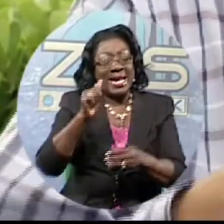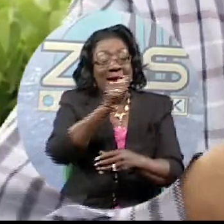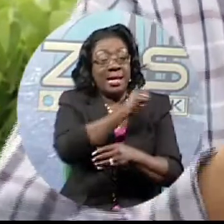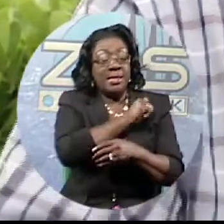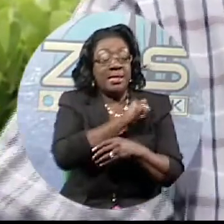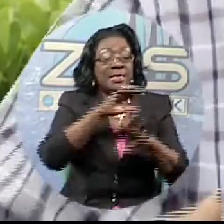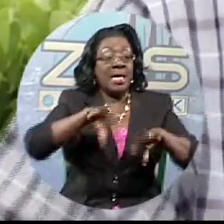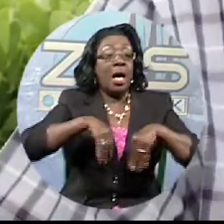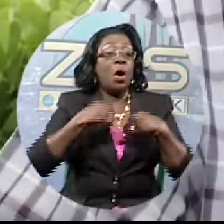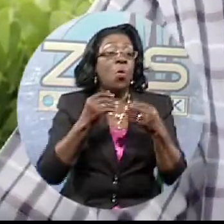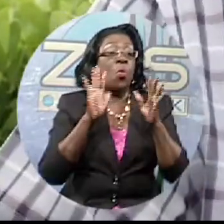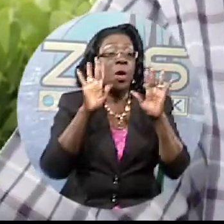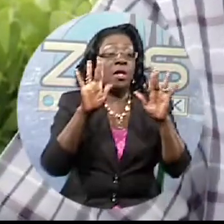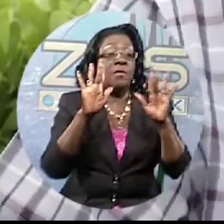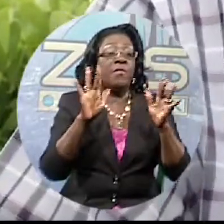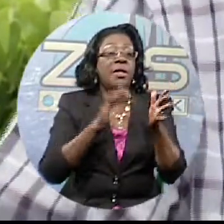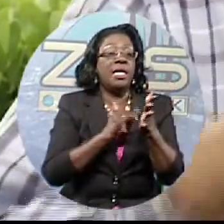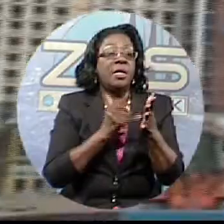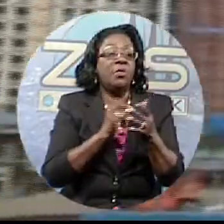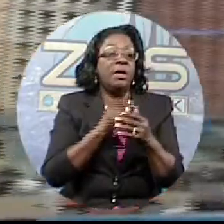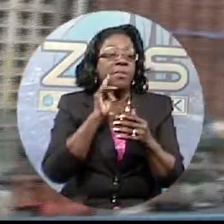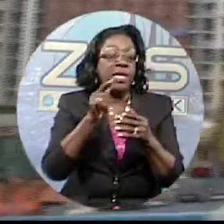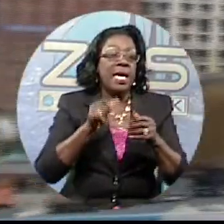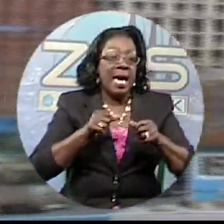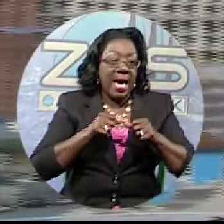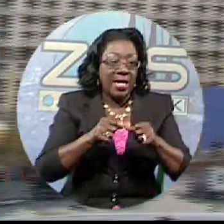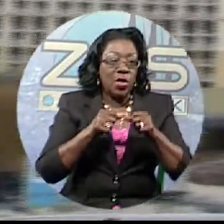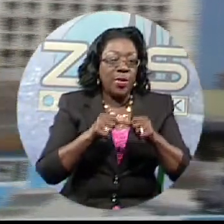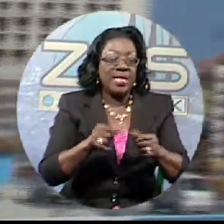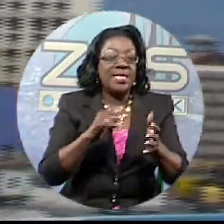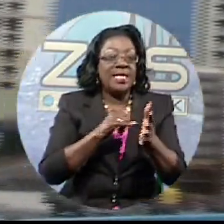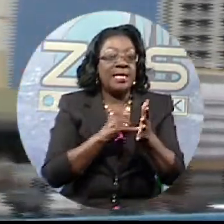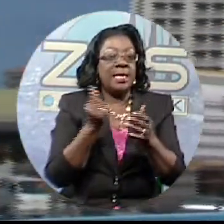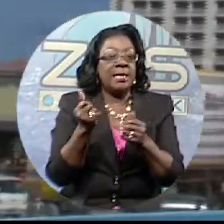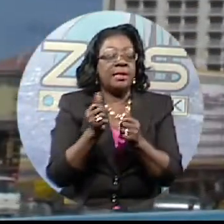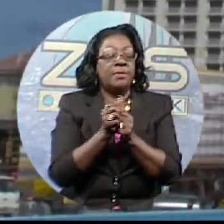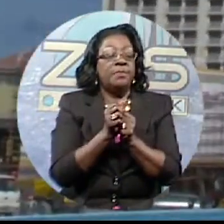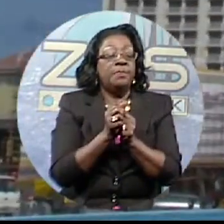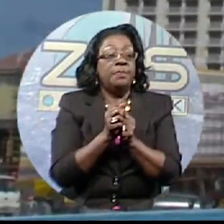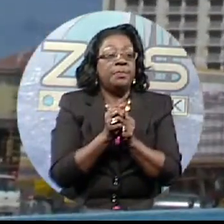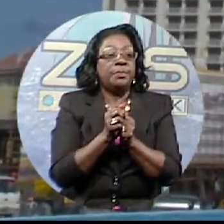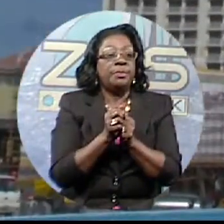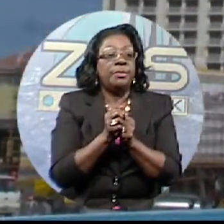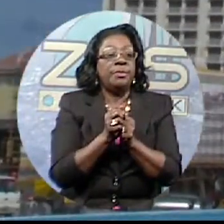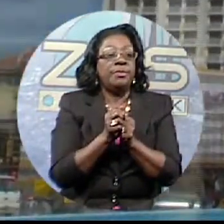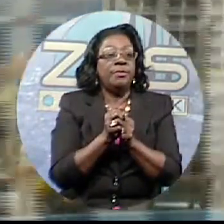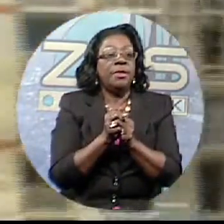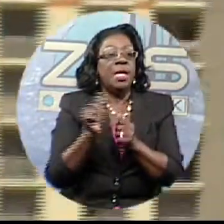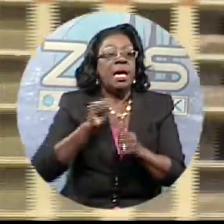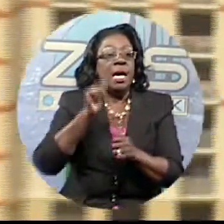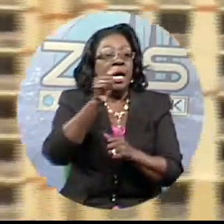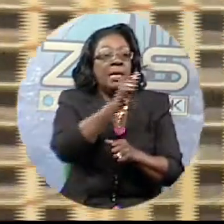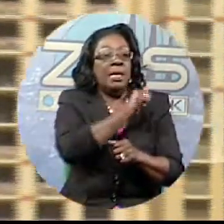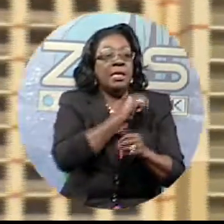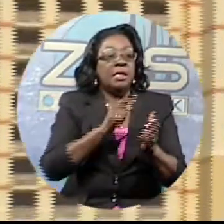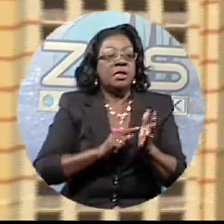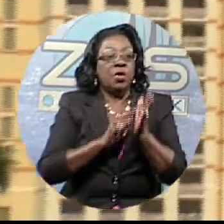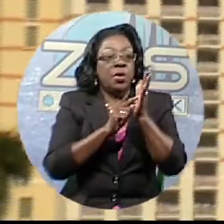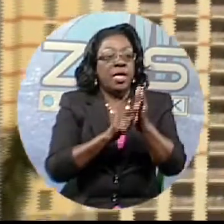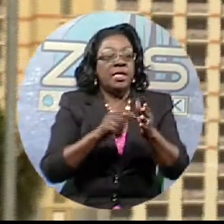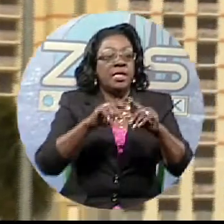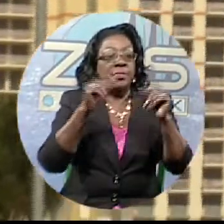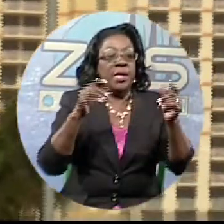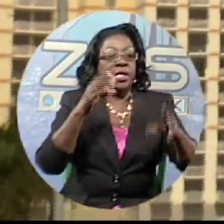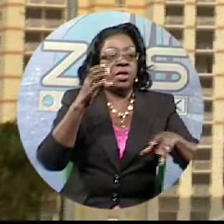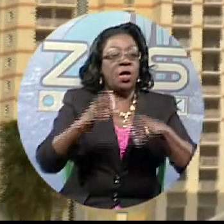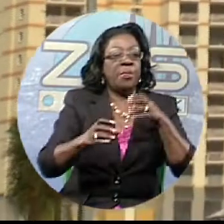also to the people who've had to maintain it subsequently. By this spring, if everything goes according to plan, Atlantis will face its biggest